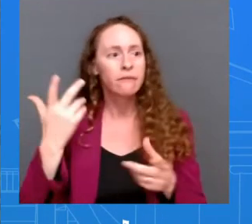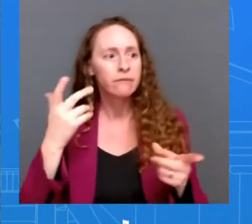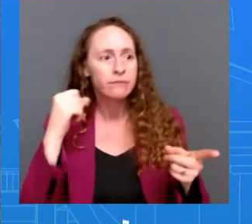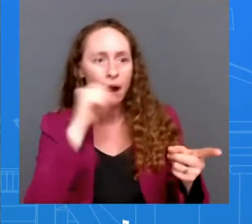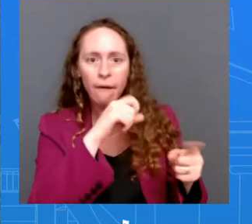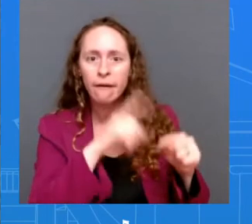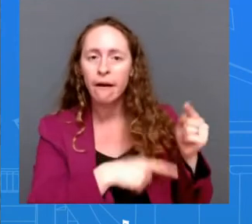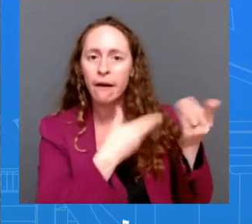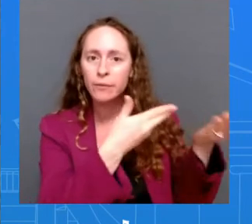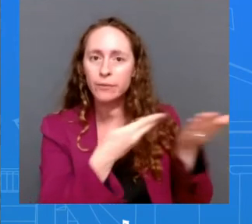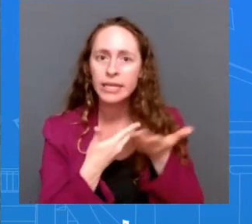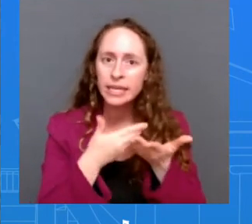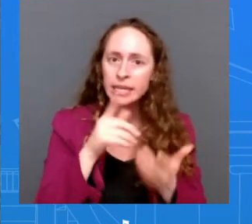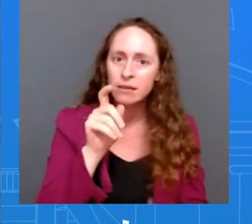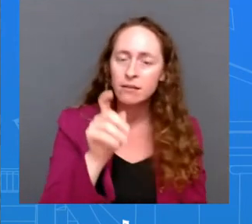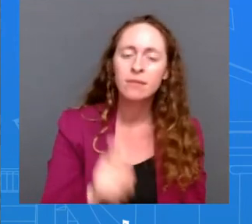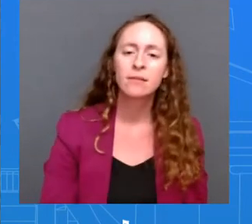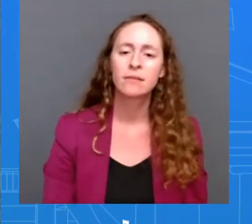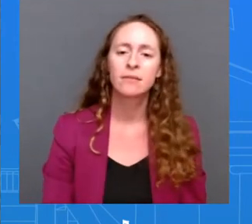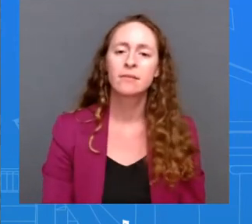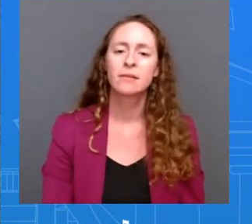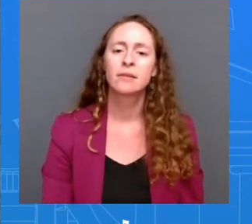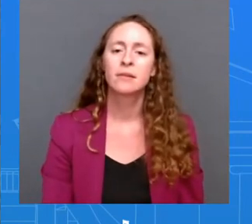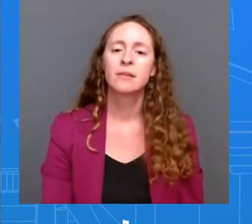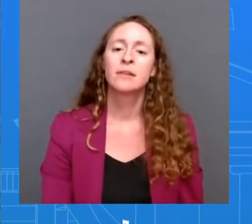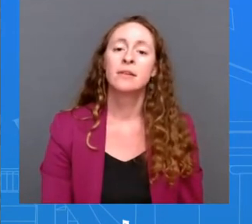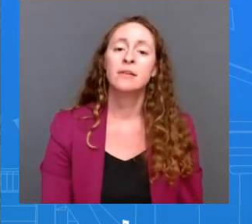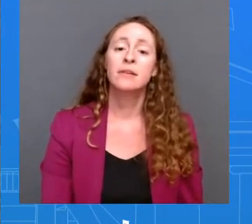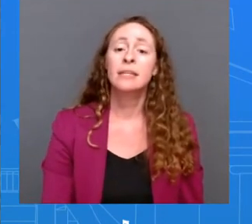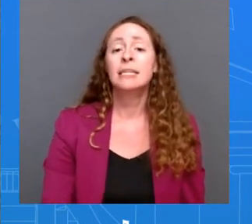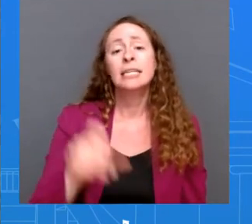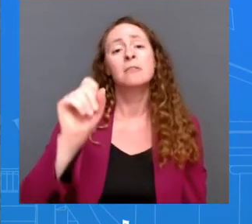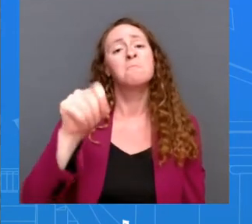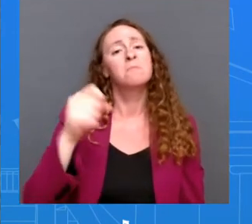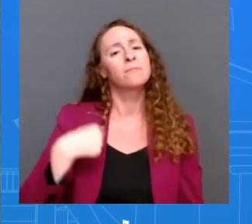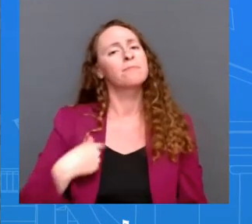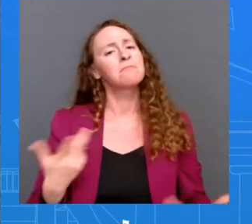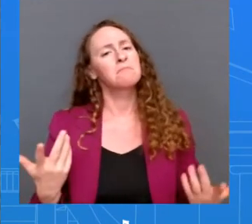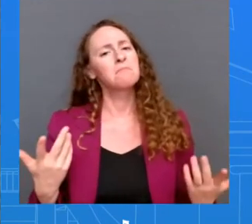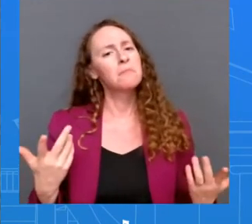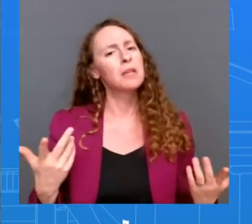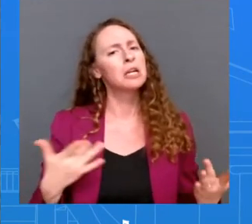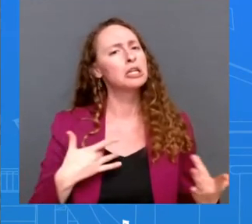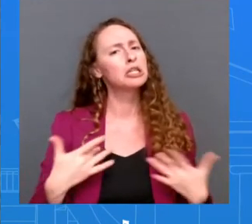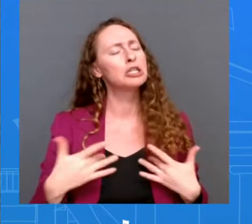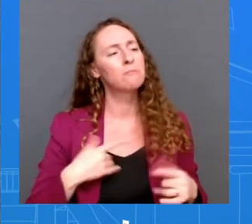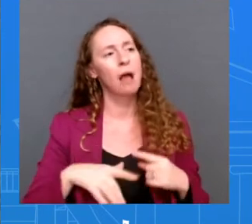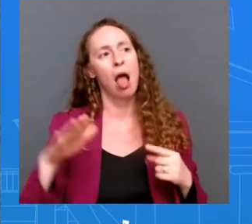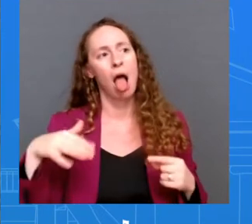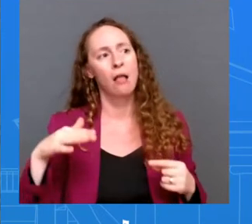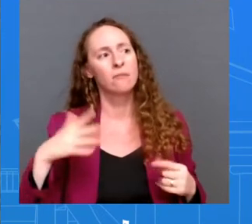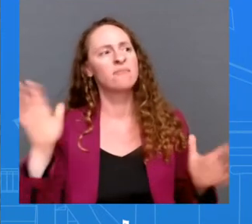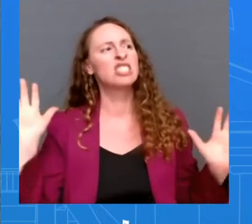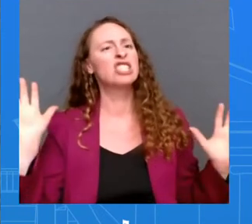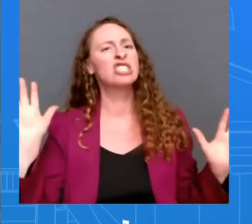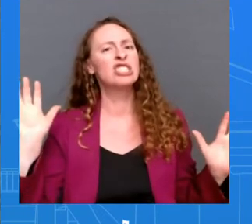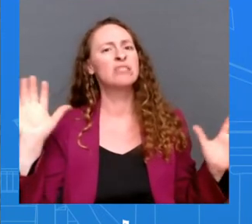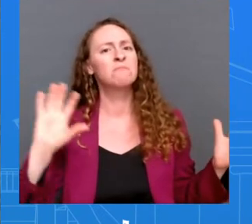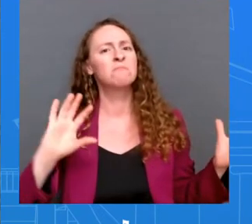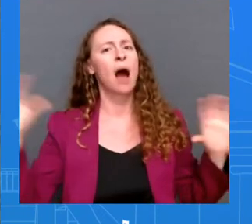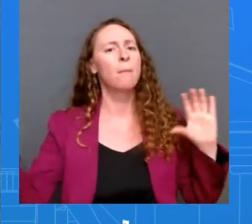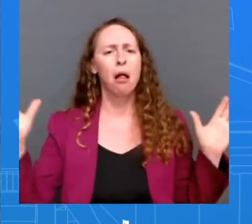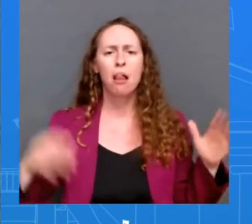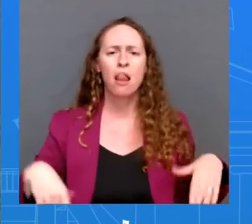about. But we've also, I would add, thanks to COVID, we've done a lot of